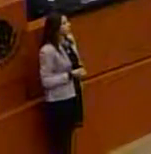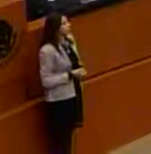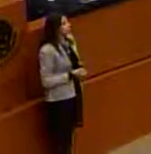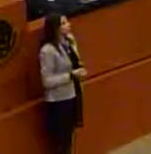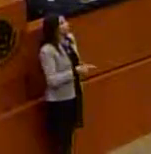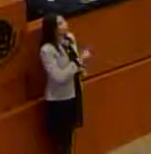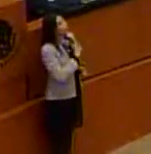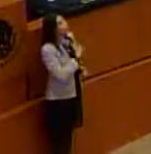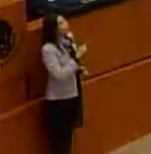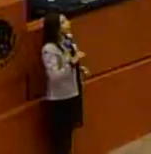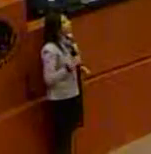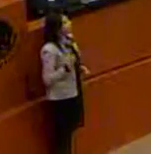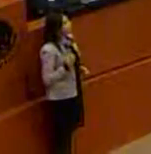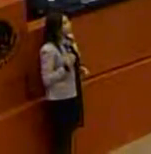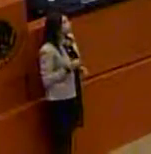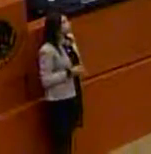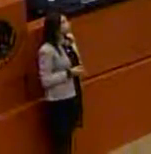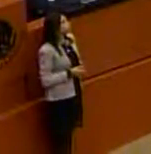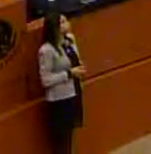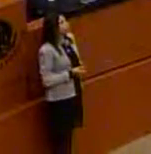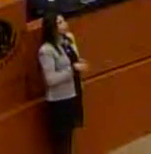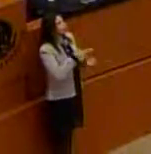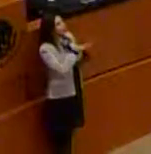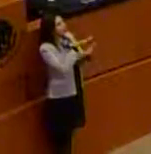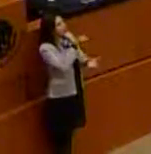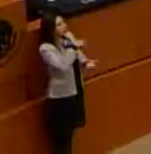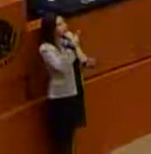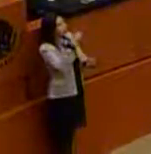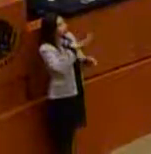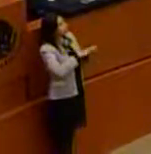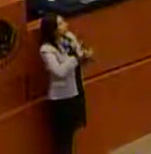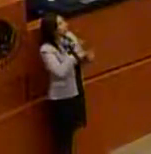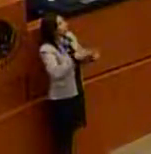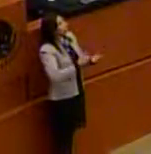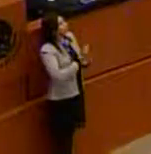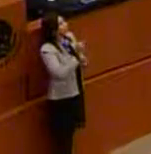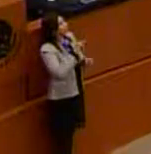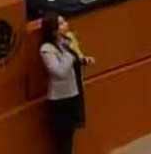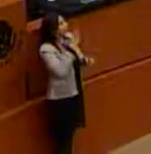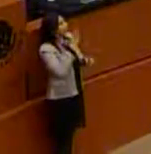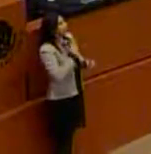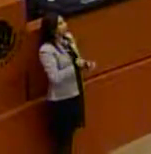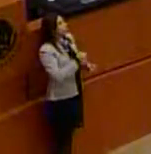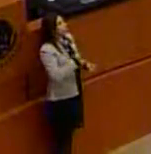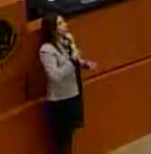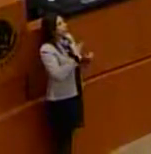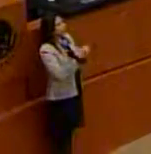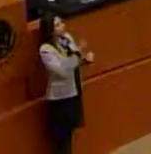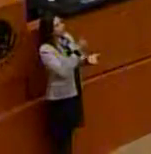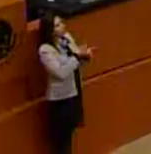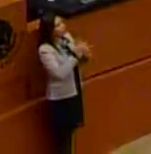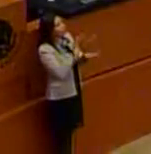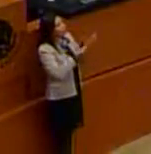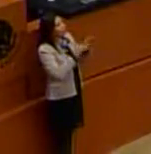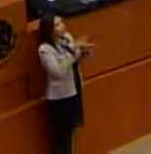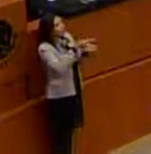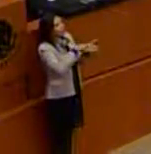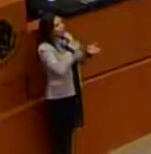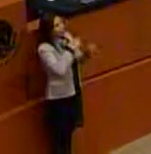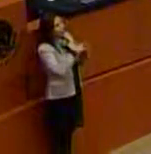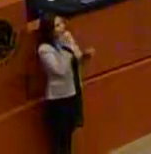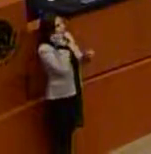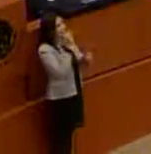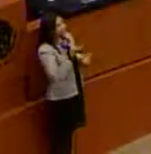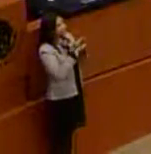We are, most of us Swiss, but the activity, of course, is not limited to citizens. However, signing an initiative or